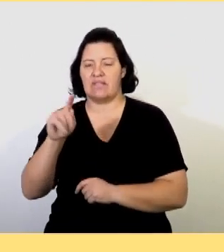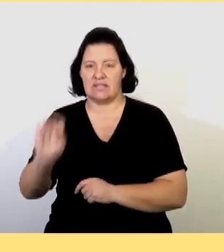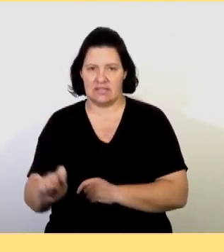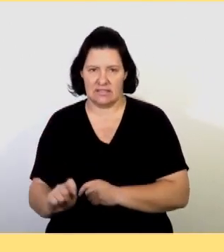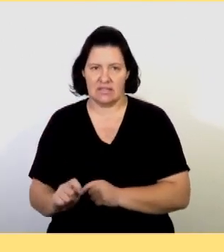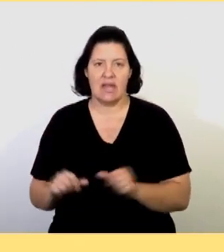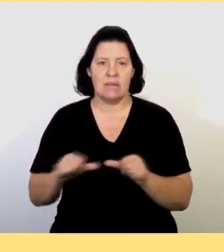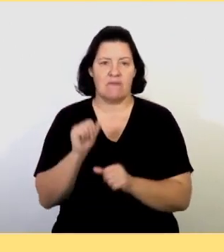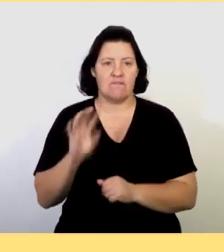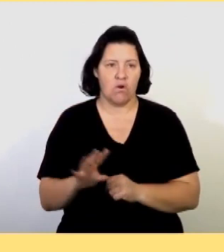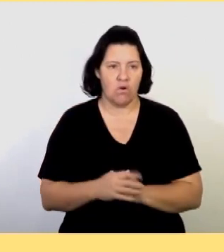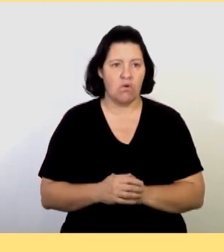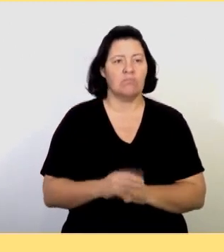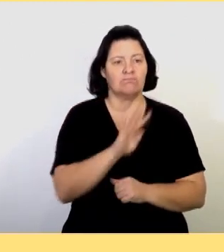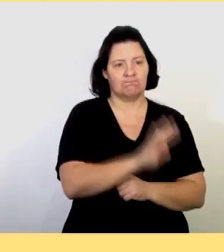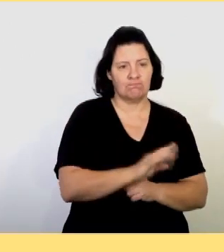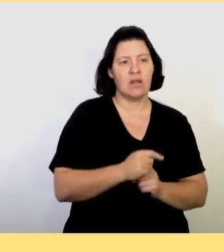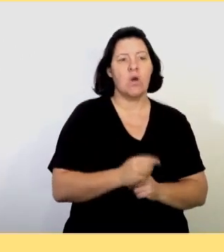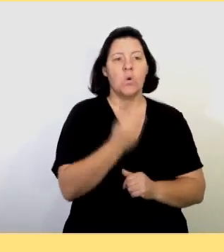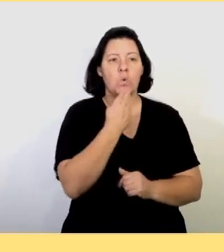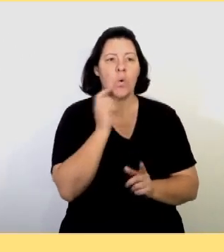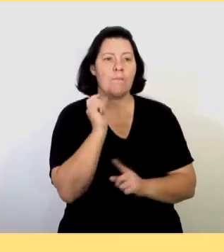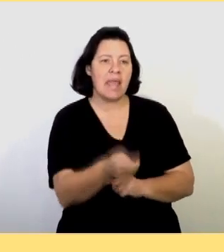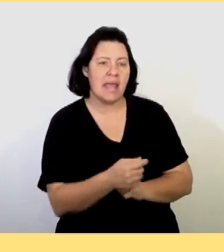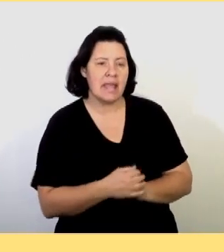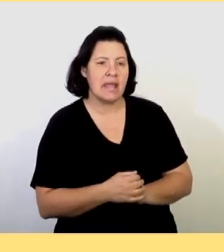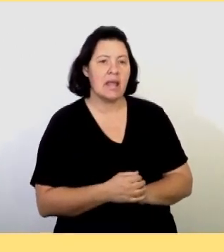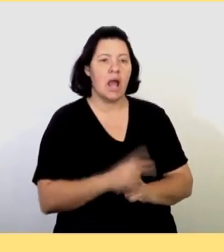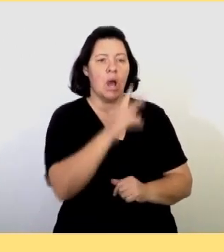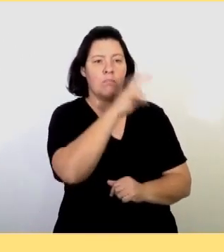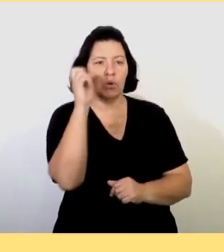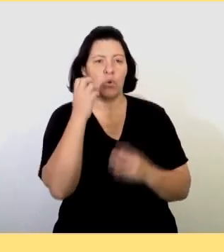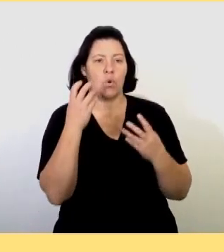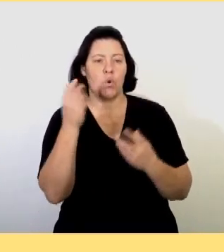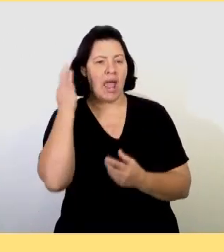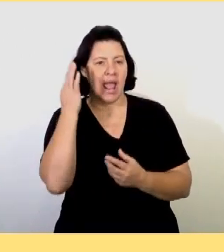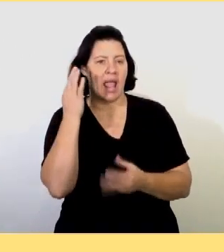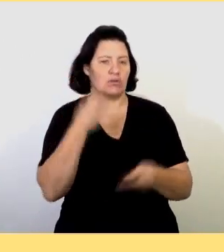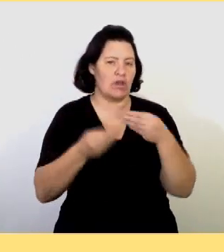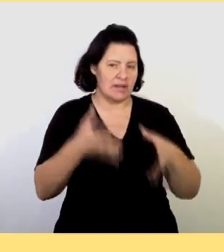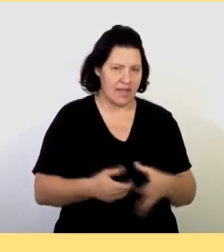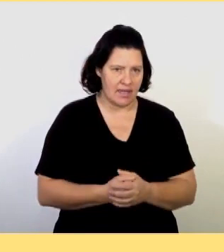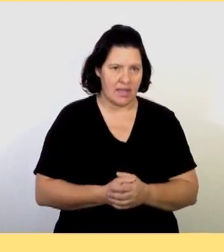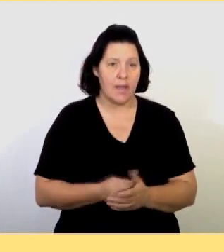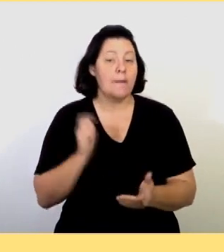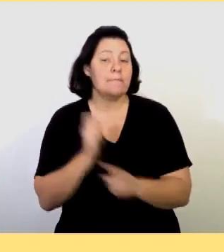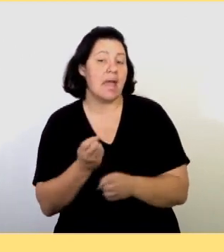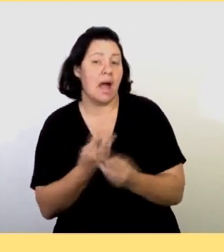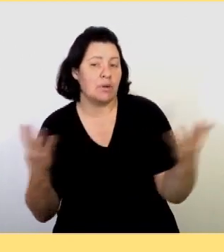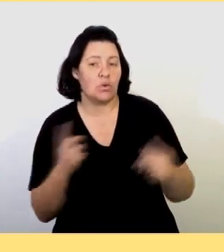EFT 4, the date is the 24th. Whom did we pay? Blue hair traders. And then we paid